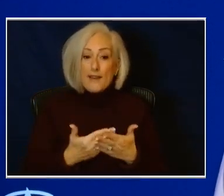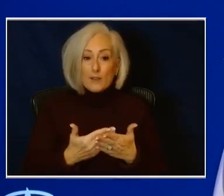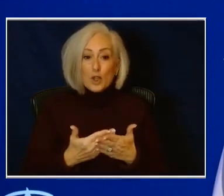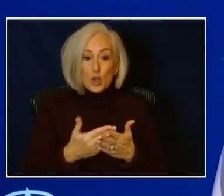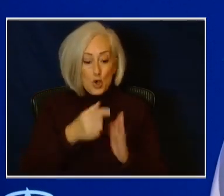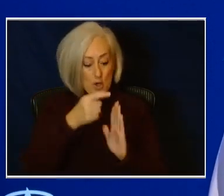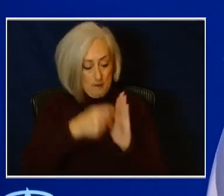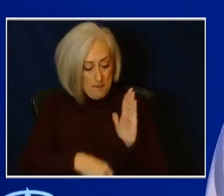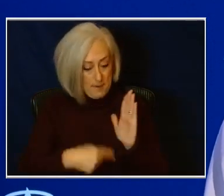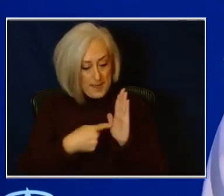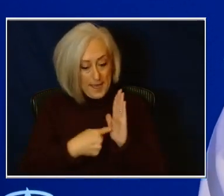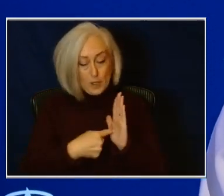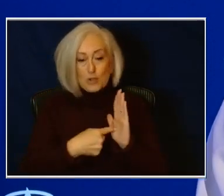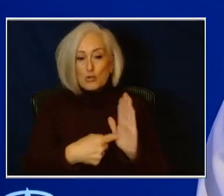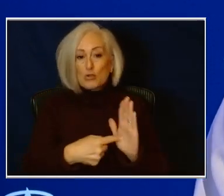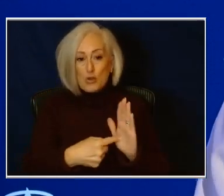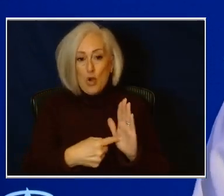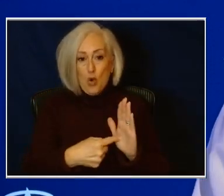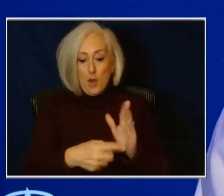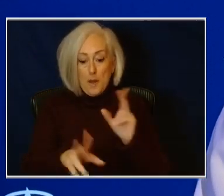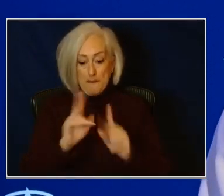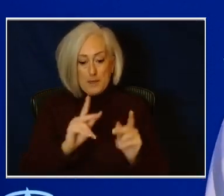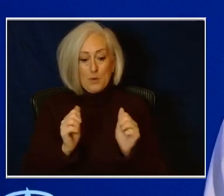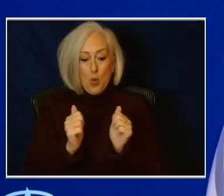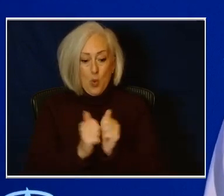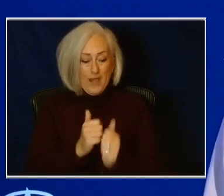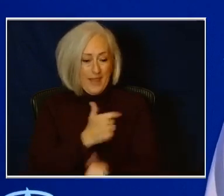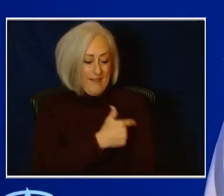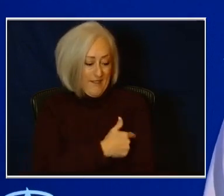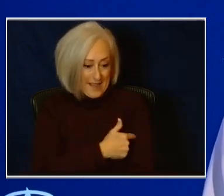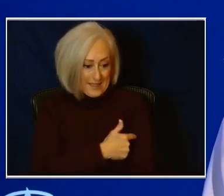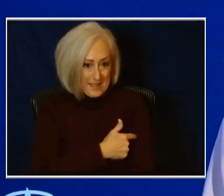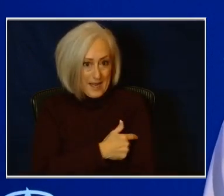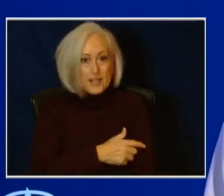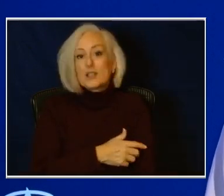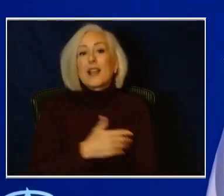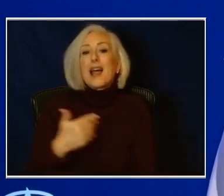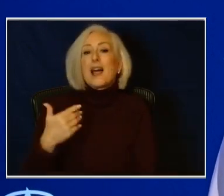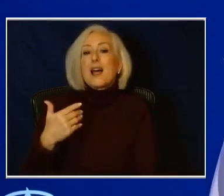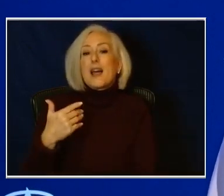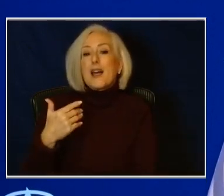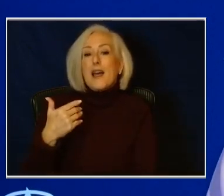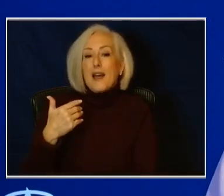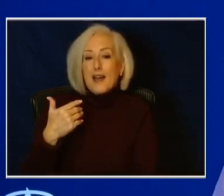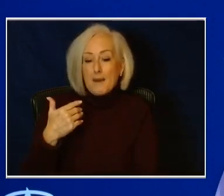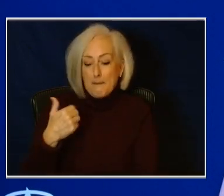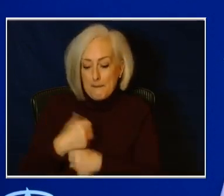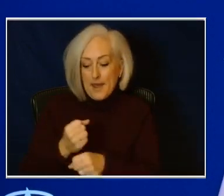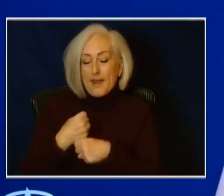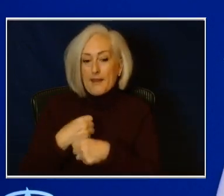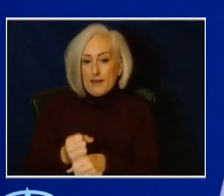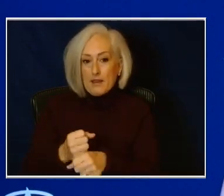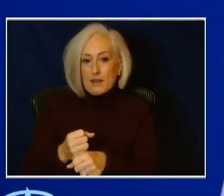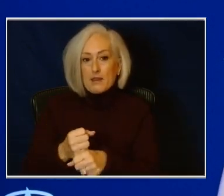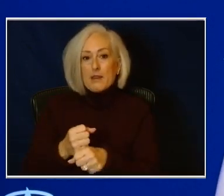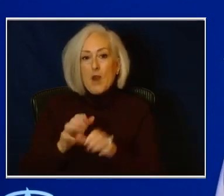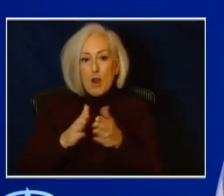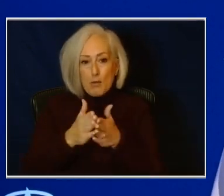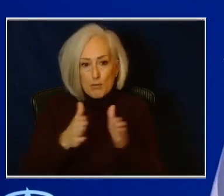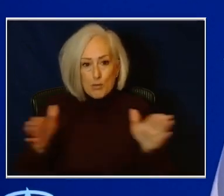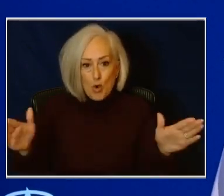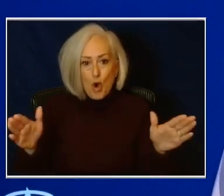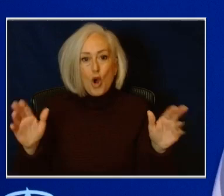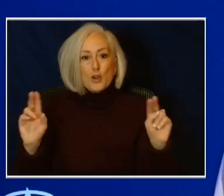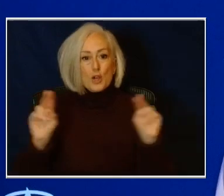that people who have been vaccinated or vaccinated and infected do create those broad neutralizing antibodies to